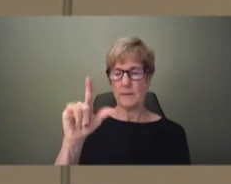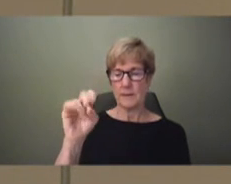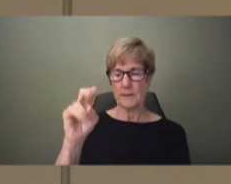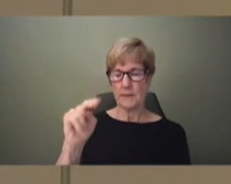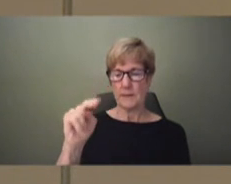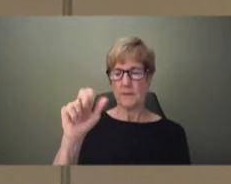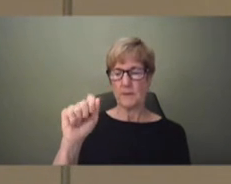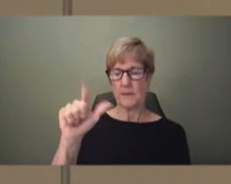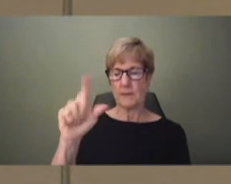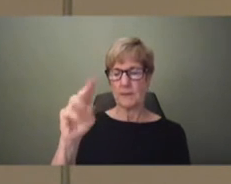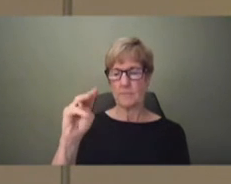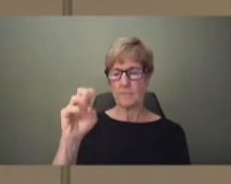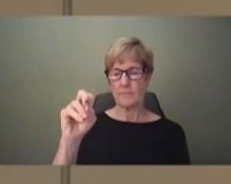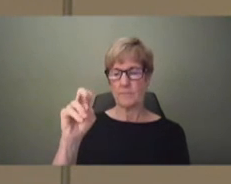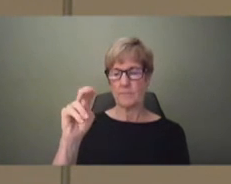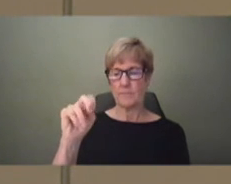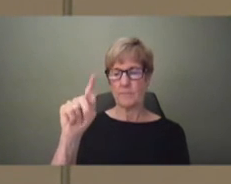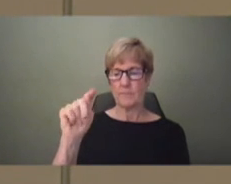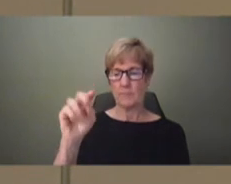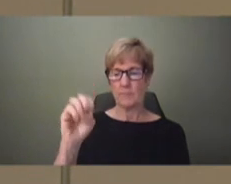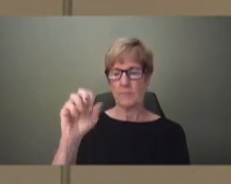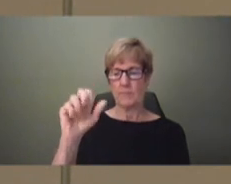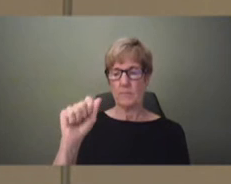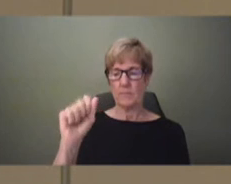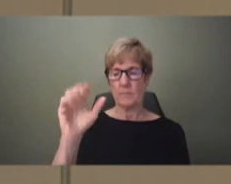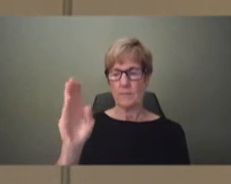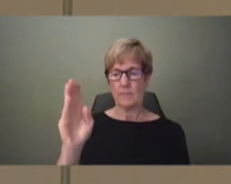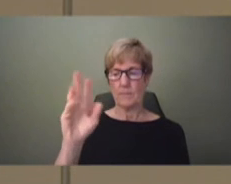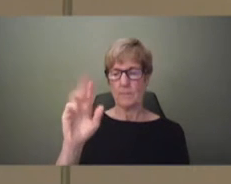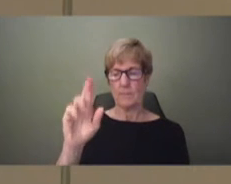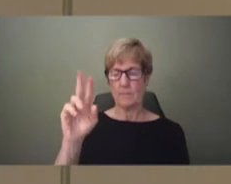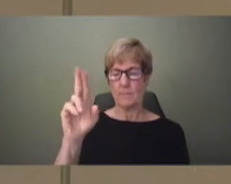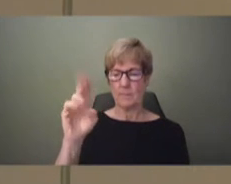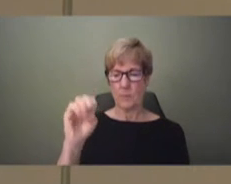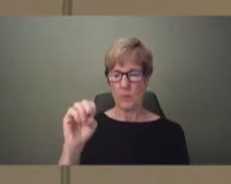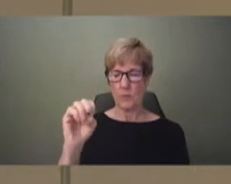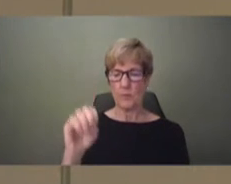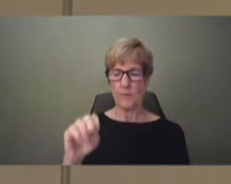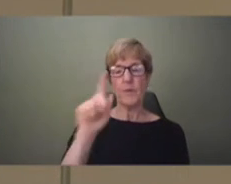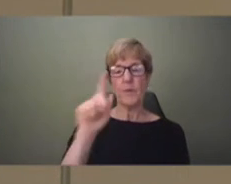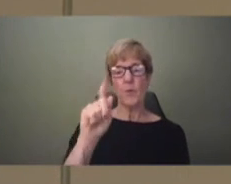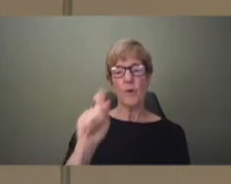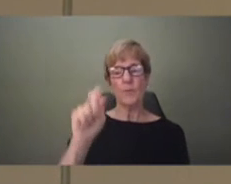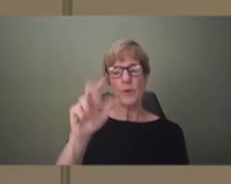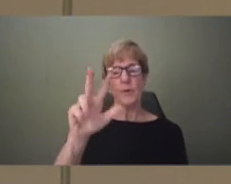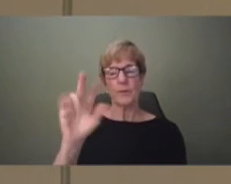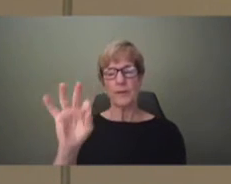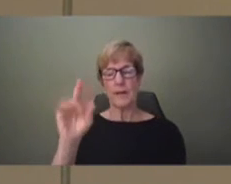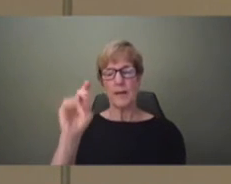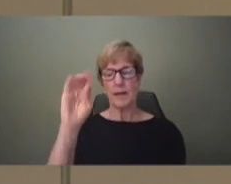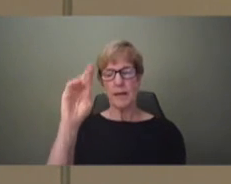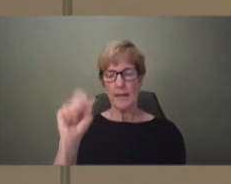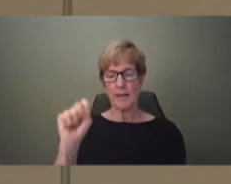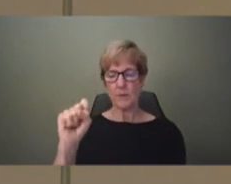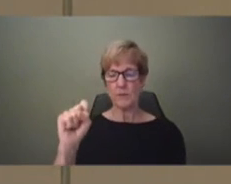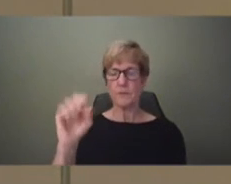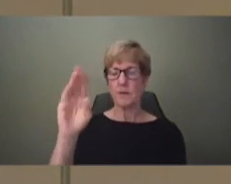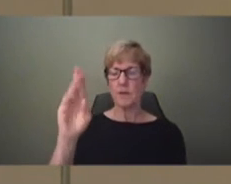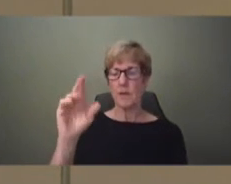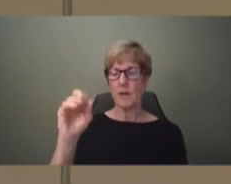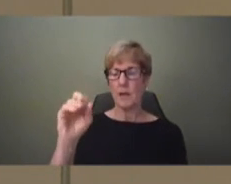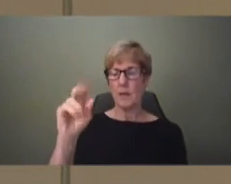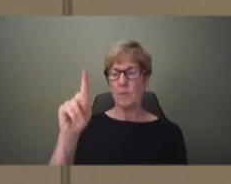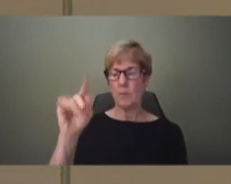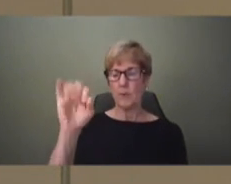located on approximately 1.39 Acres on the northeast side of Brookshire Boulevard West of Old Plank Road and Council District 2 Mr Grahams